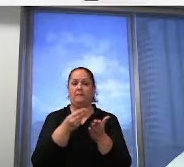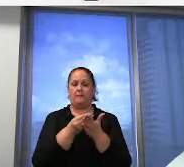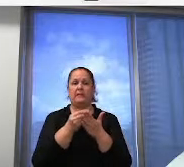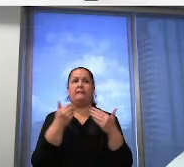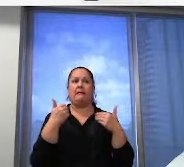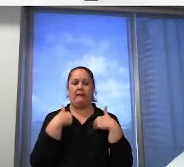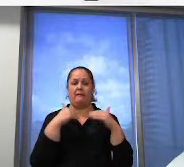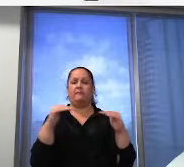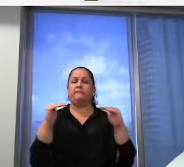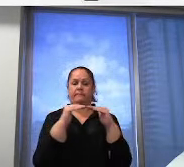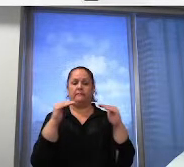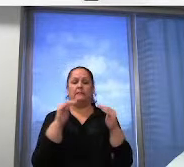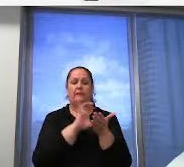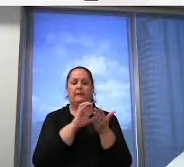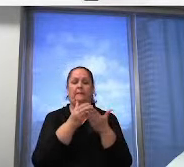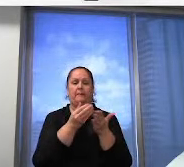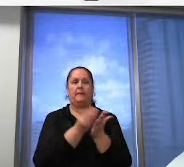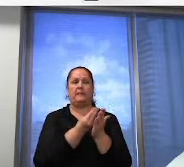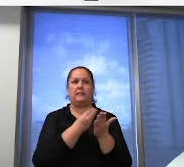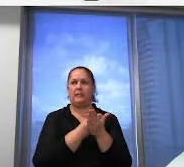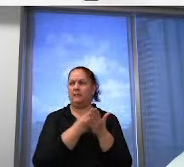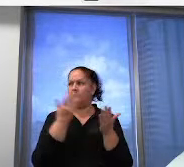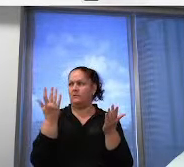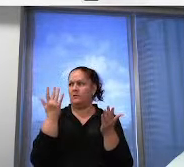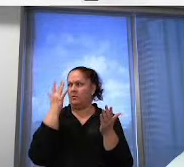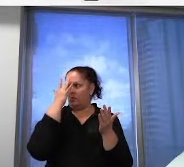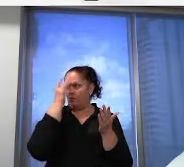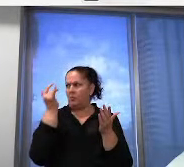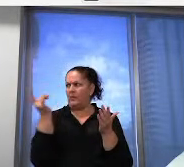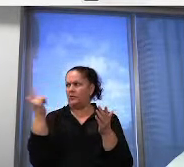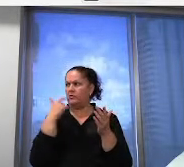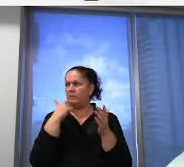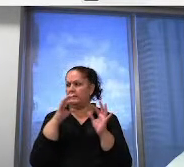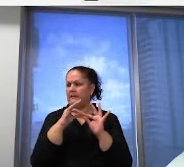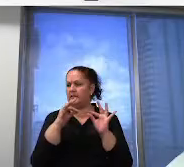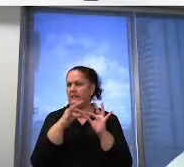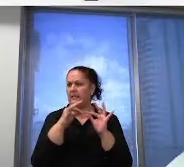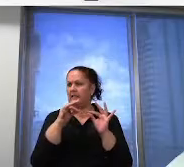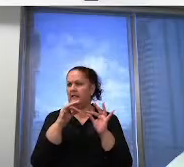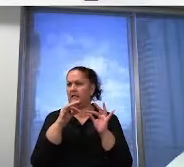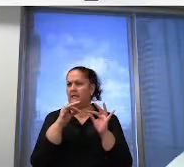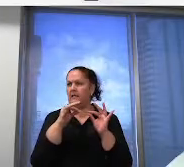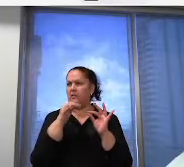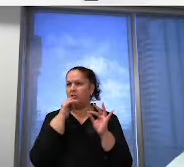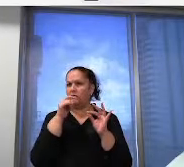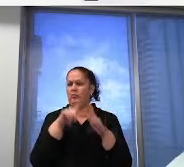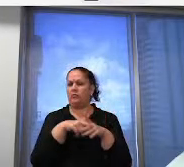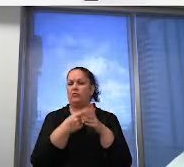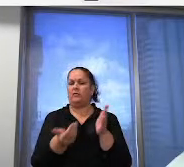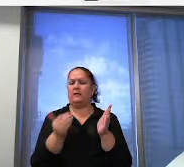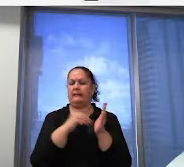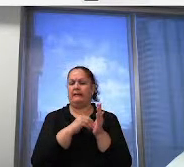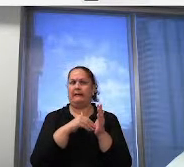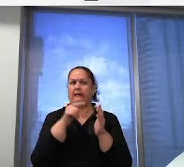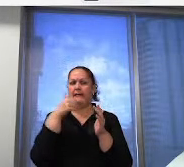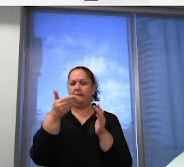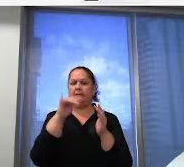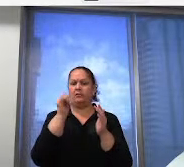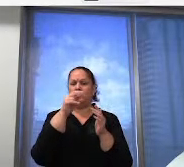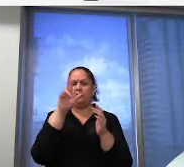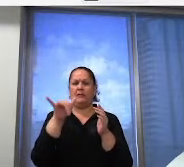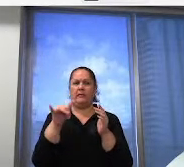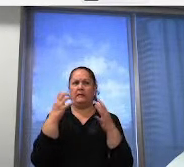it was funded up to that amount. My question is, why are you saying that you're going to retake the